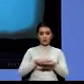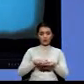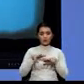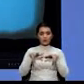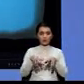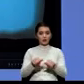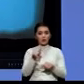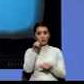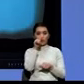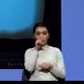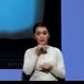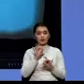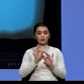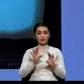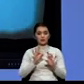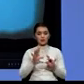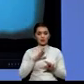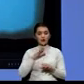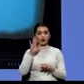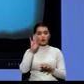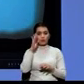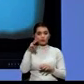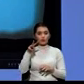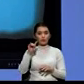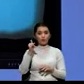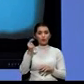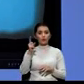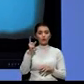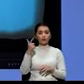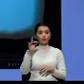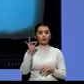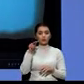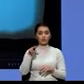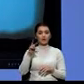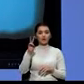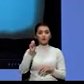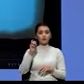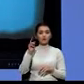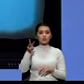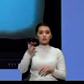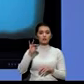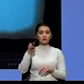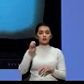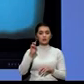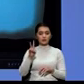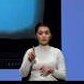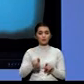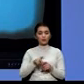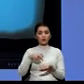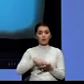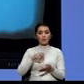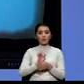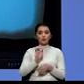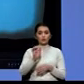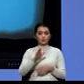egallab bo'lmaydi deganda, bosqinchilar, ya'ni mo'g'ullar shohi Najmiddin Kubroga quyidagi tarzda